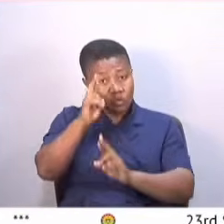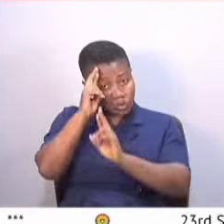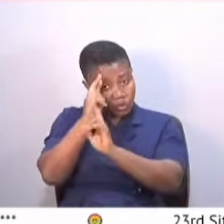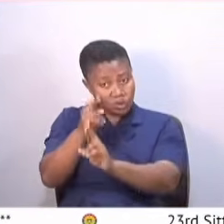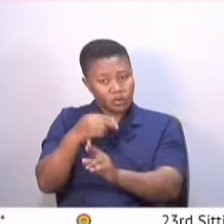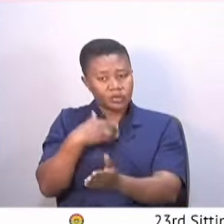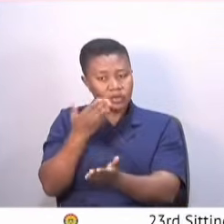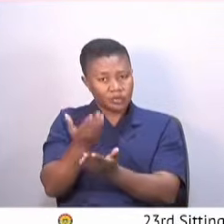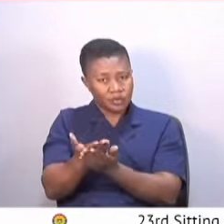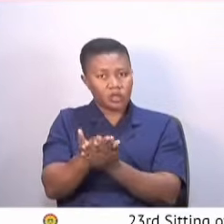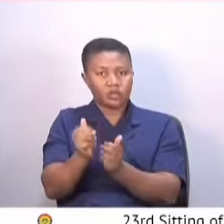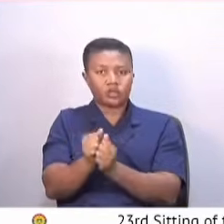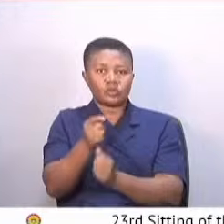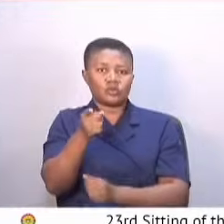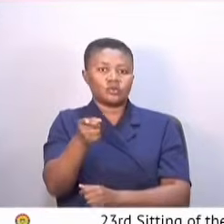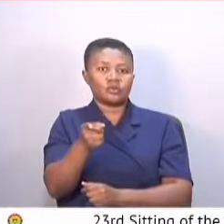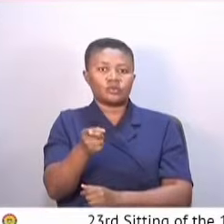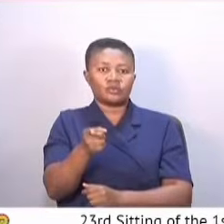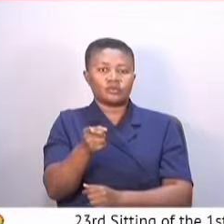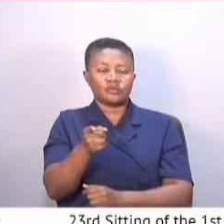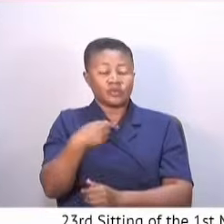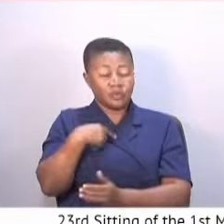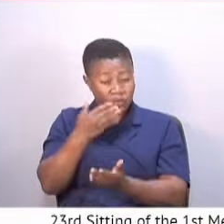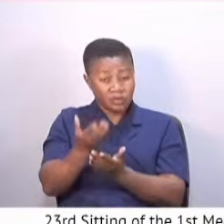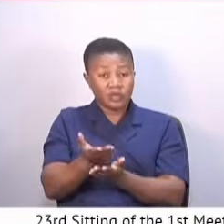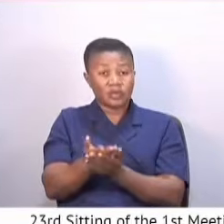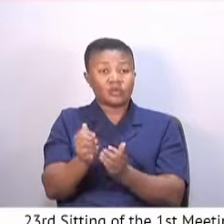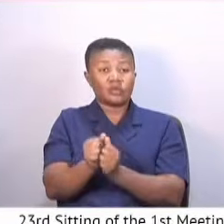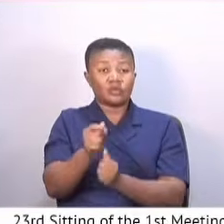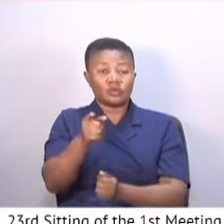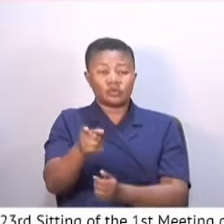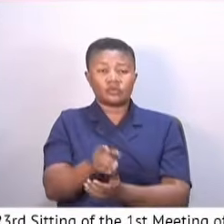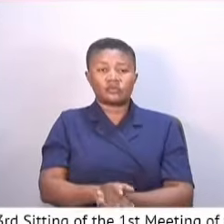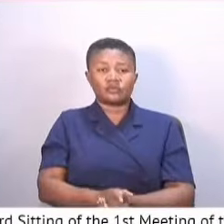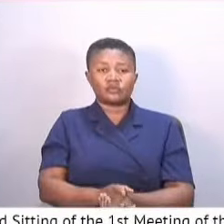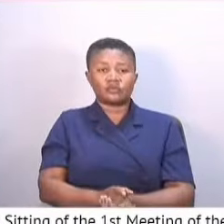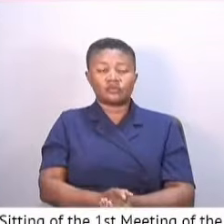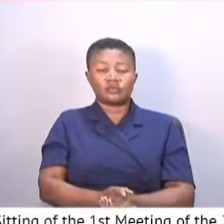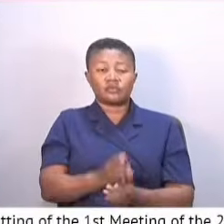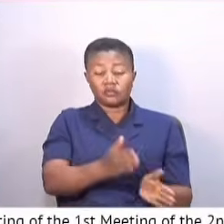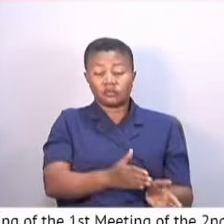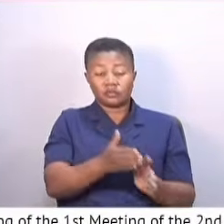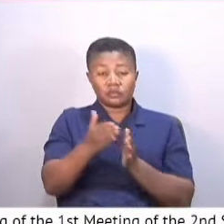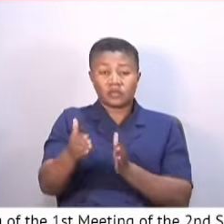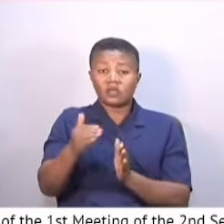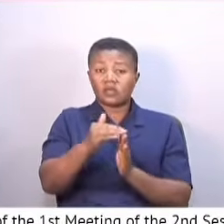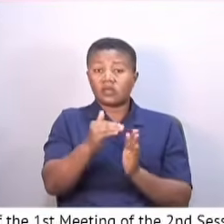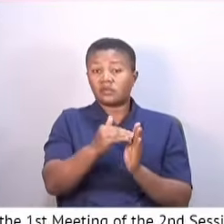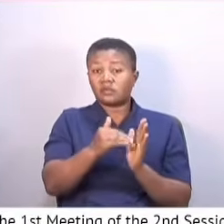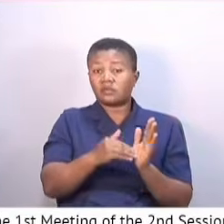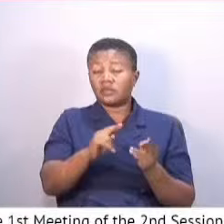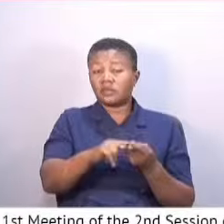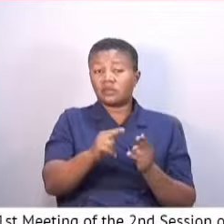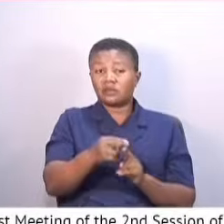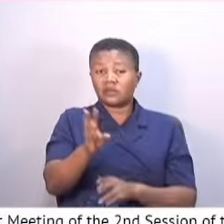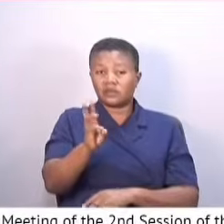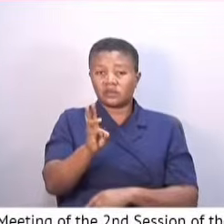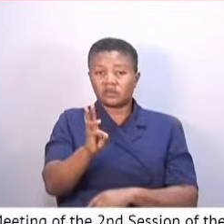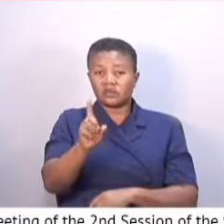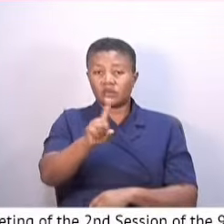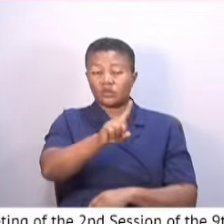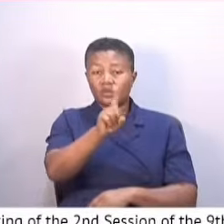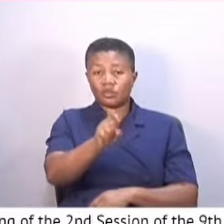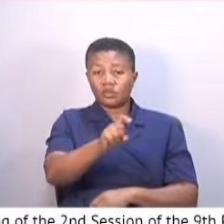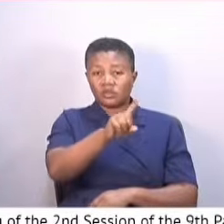with you on this occasion. I'm pleading with you. So let's move to item number 6.